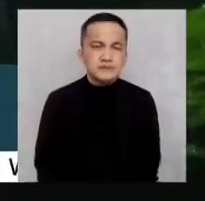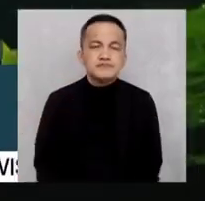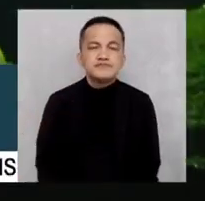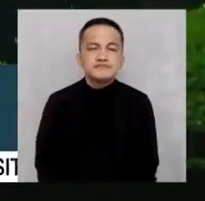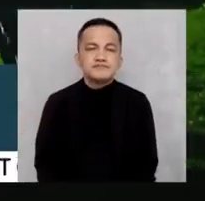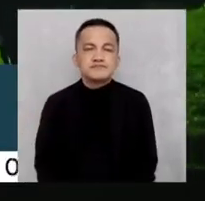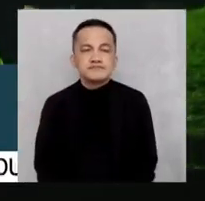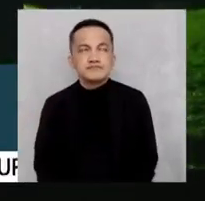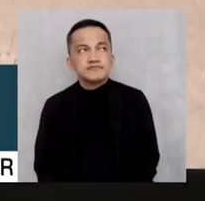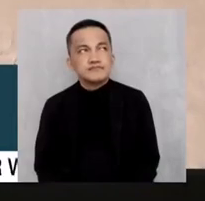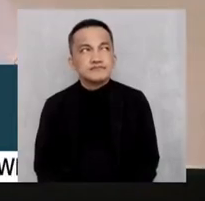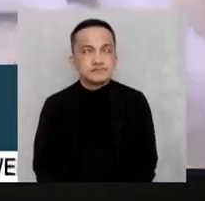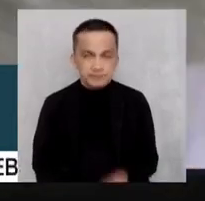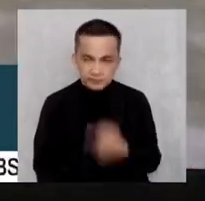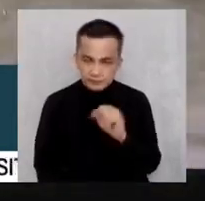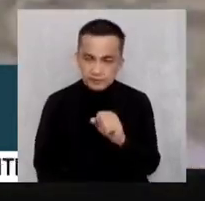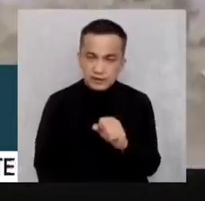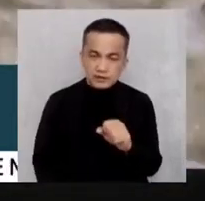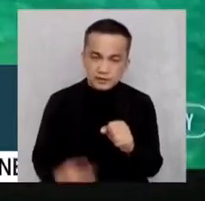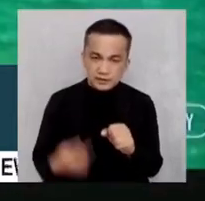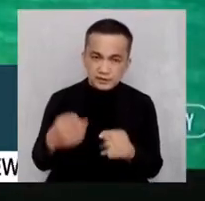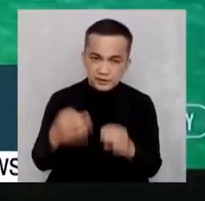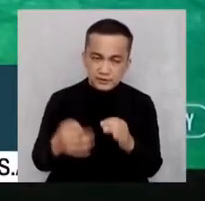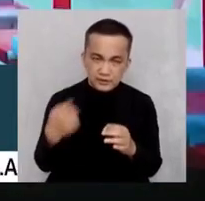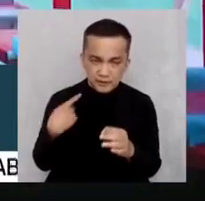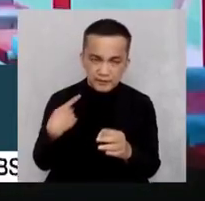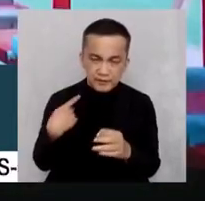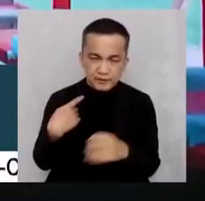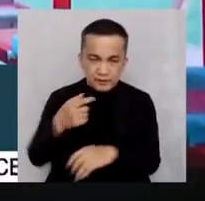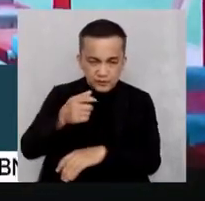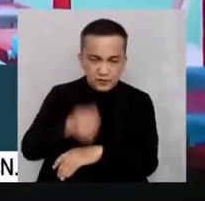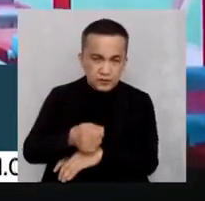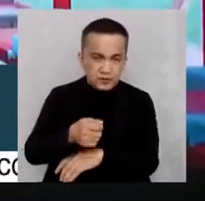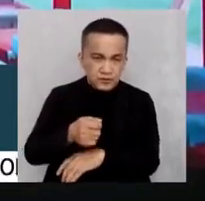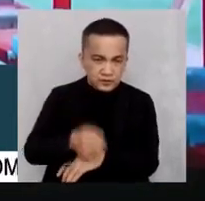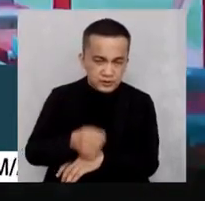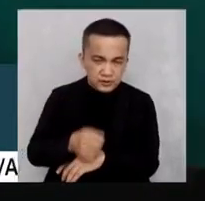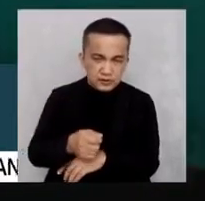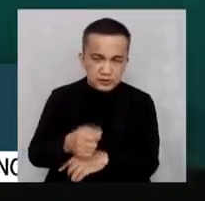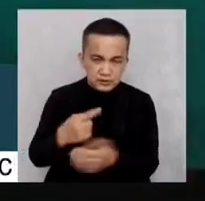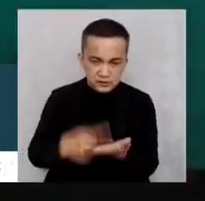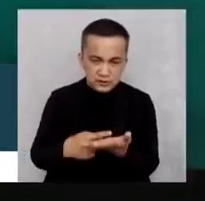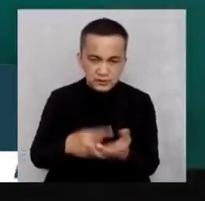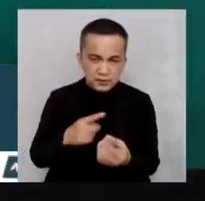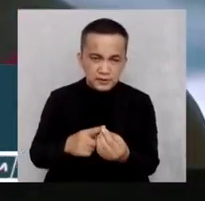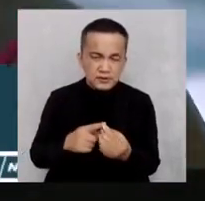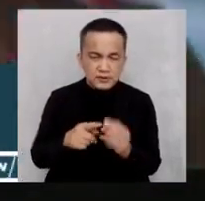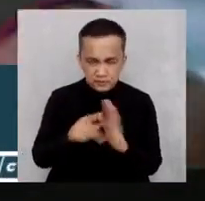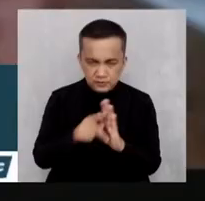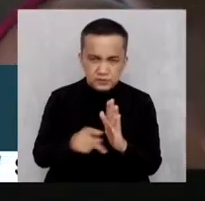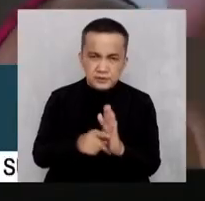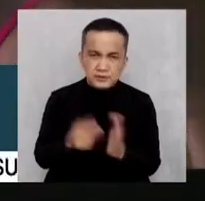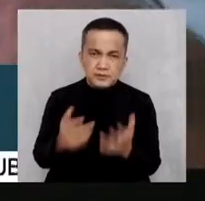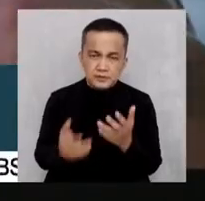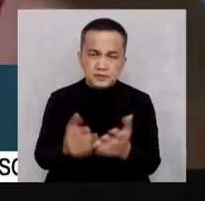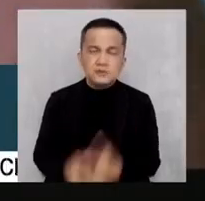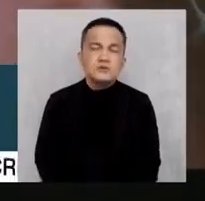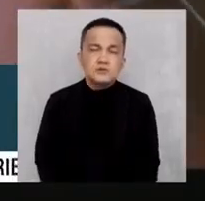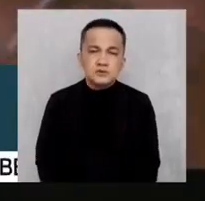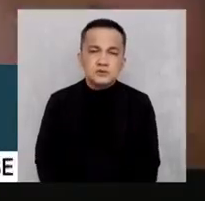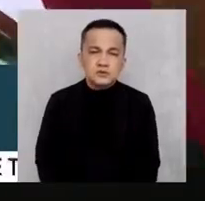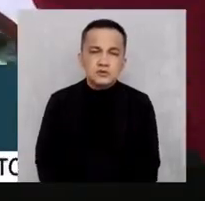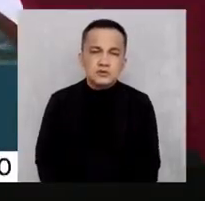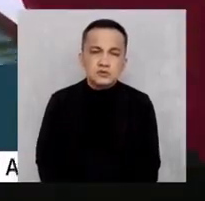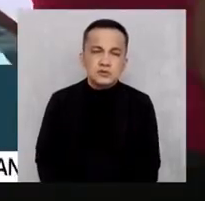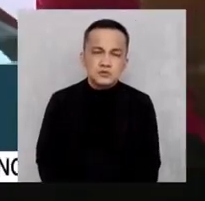the hearing, when we discuss about the protocols, maybe we will really know what